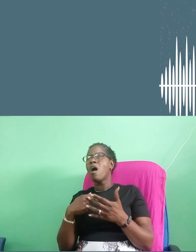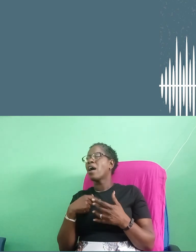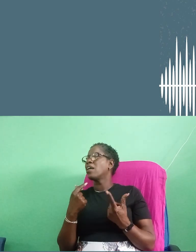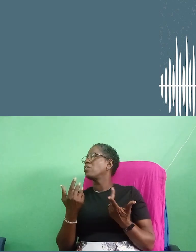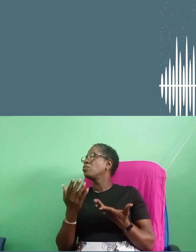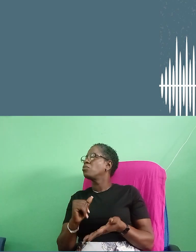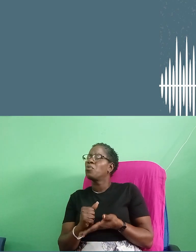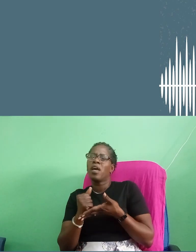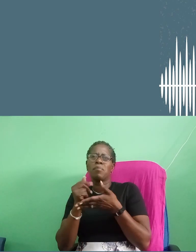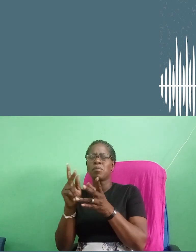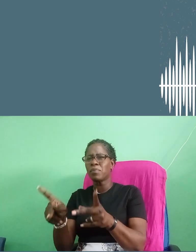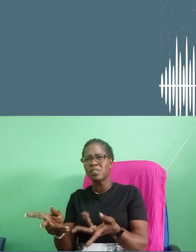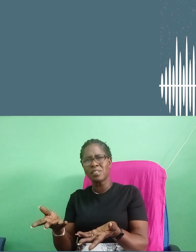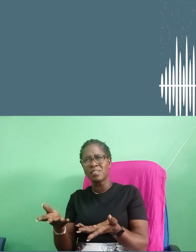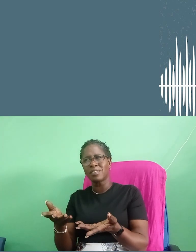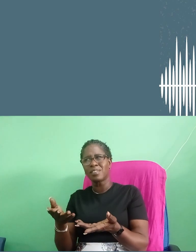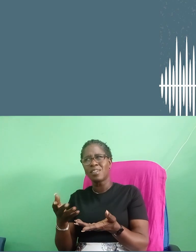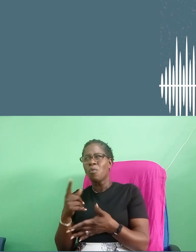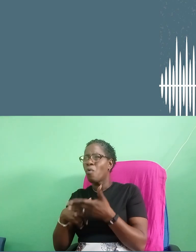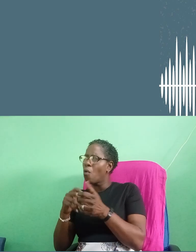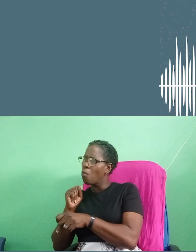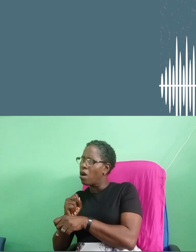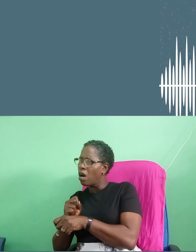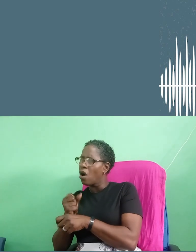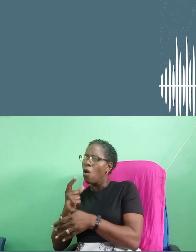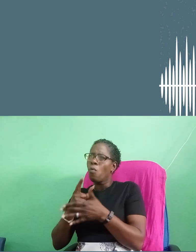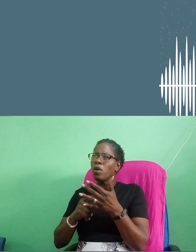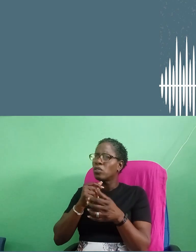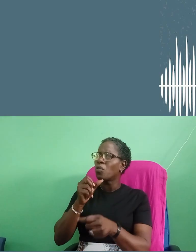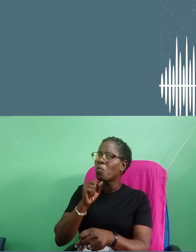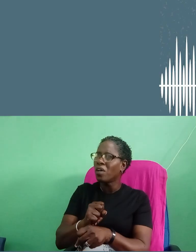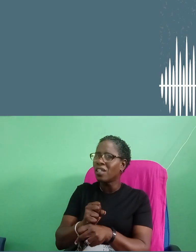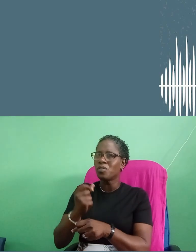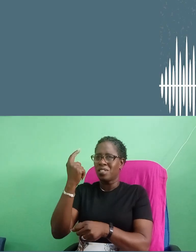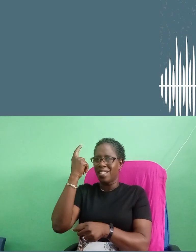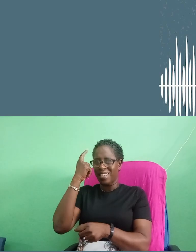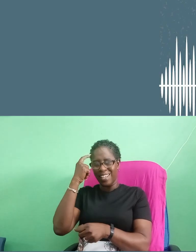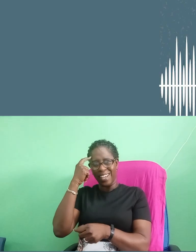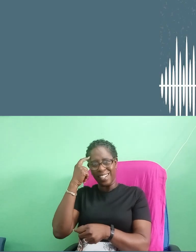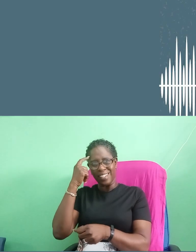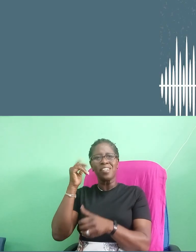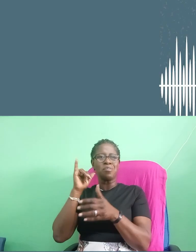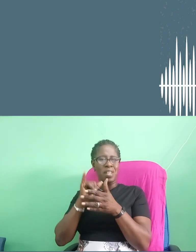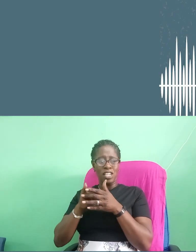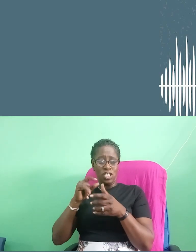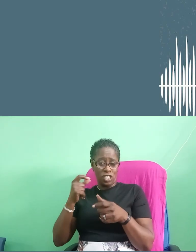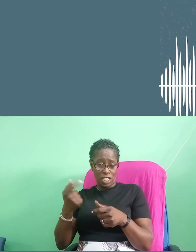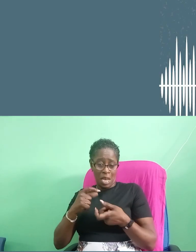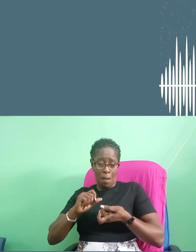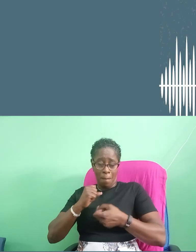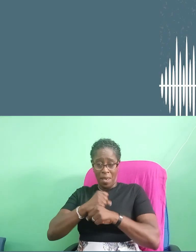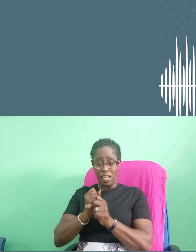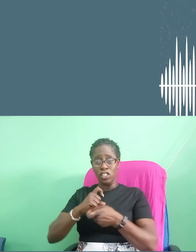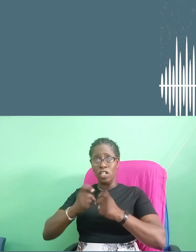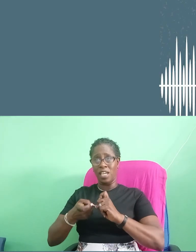my friend, like what didn't work and how can we shift it? And even that is like actually making a modification to care for the individual in front of